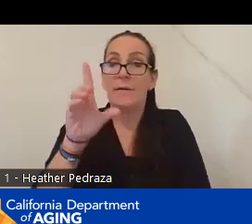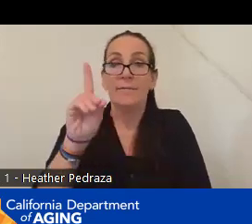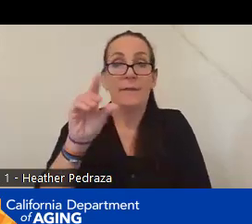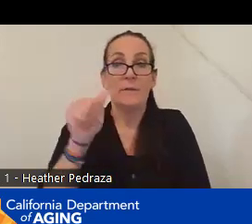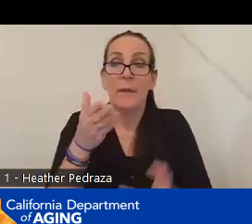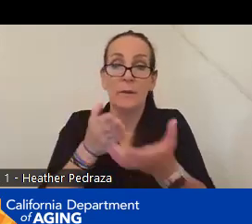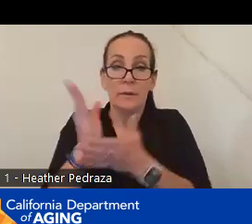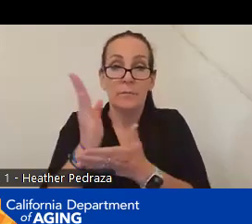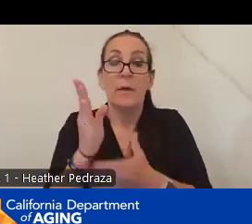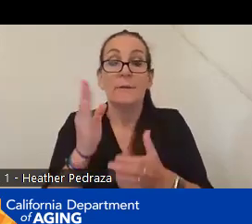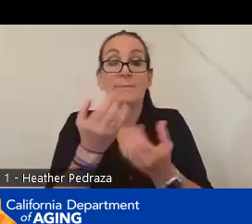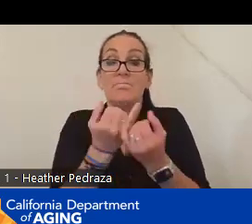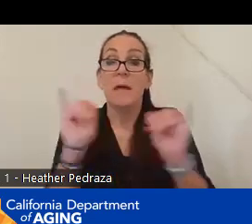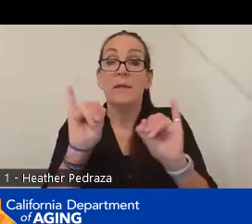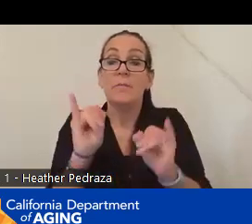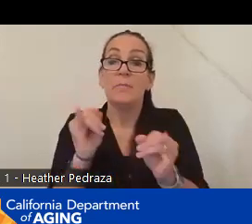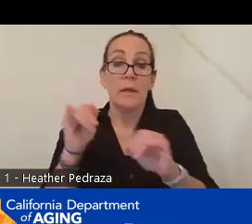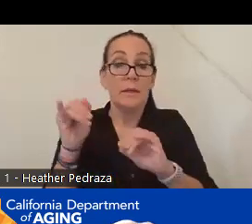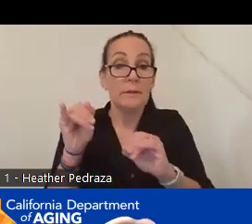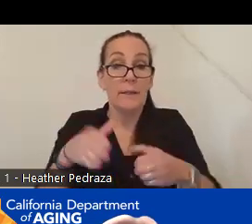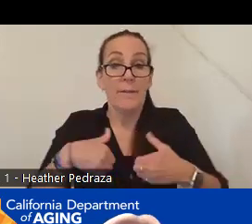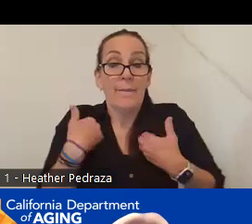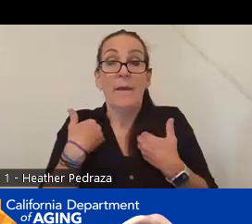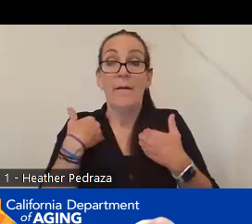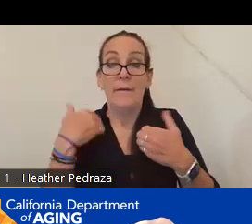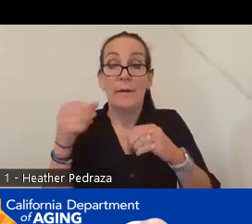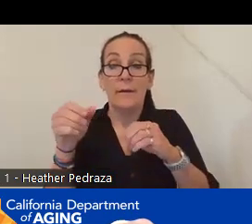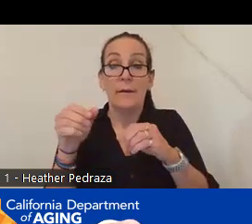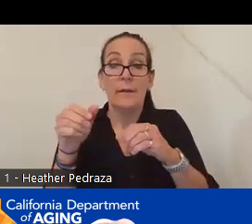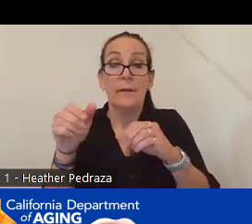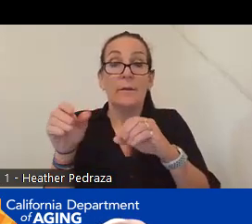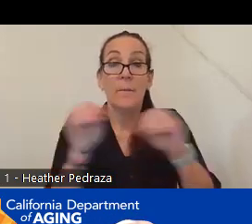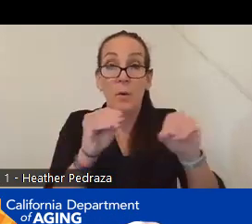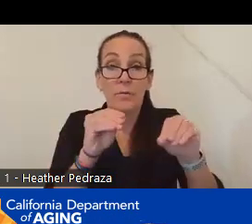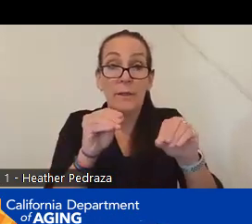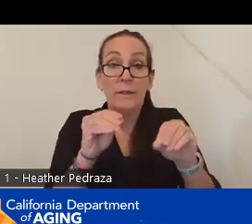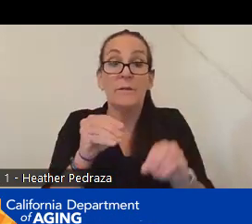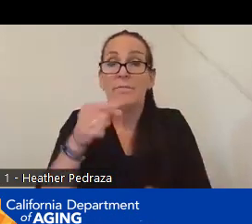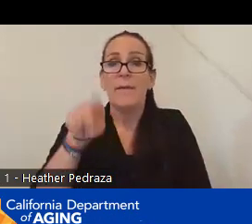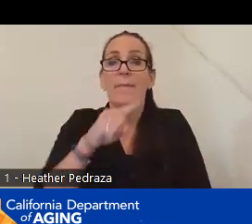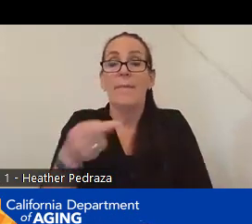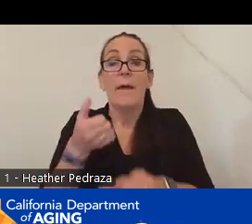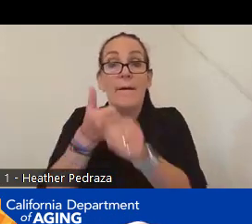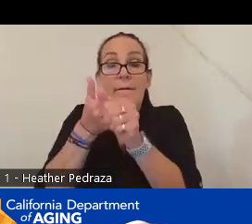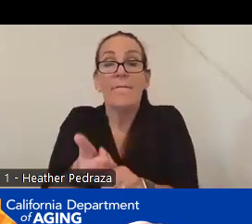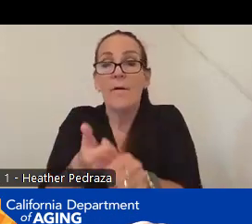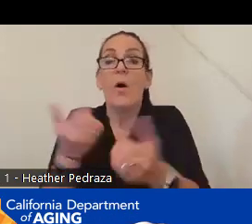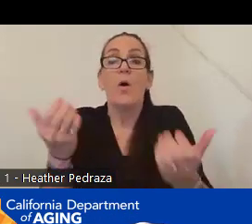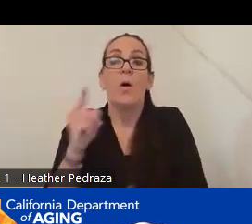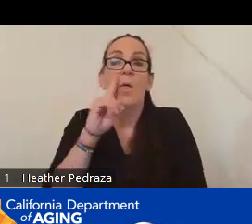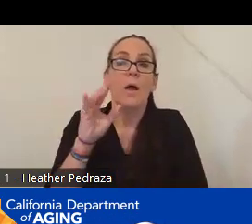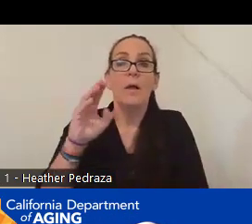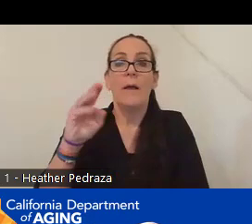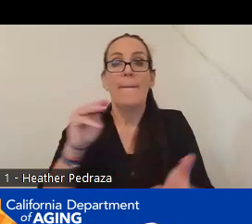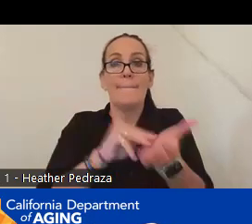independent living movement, and the principles of the Olmstead decision. They follow a medical model that views us as patients needing